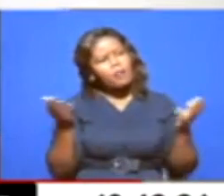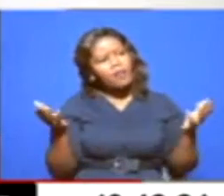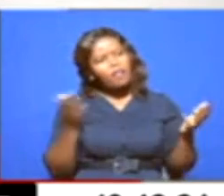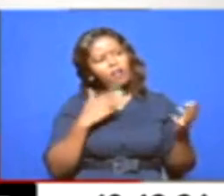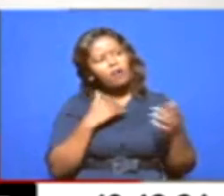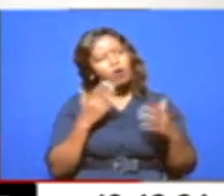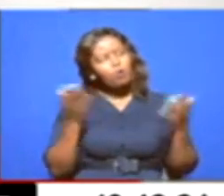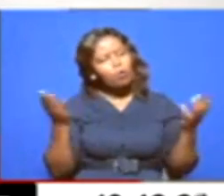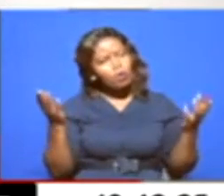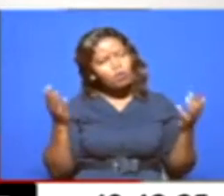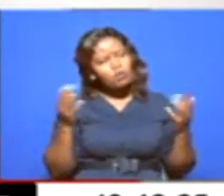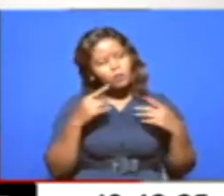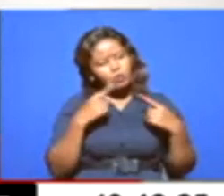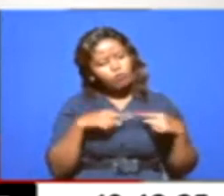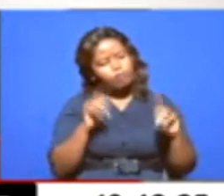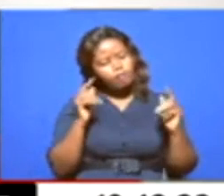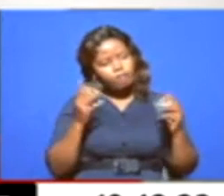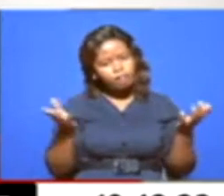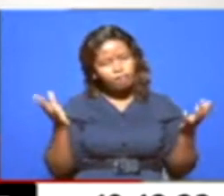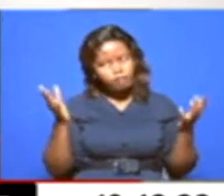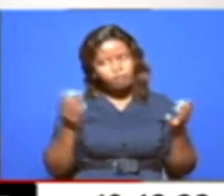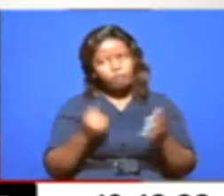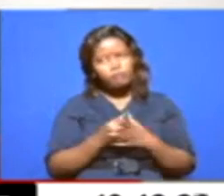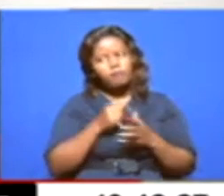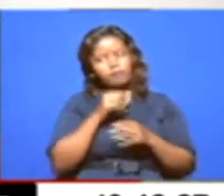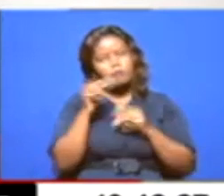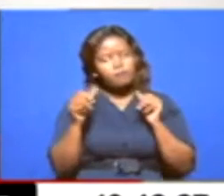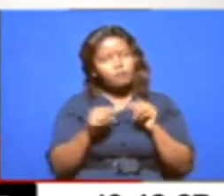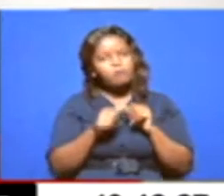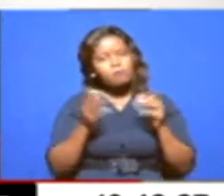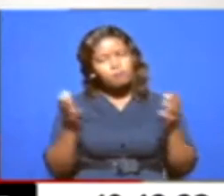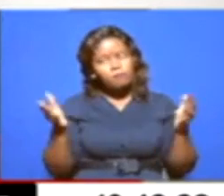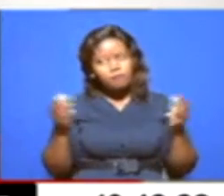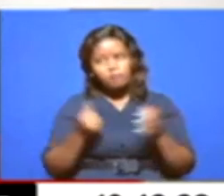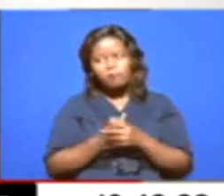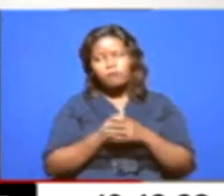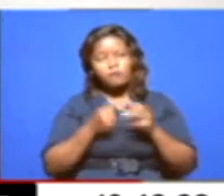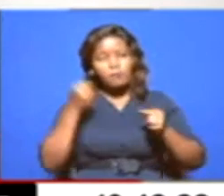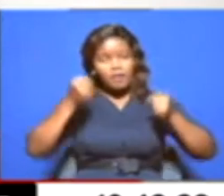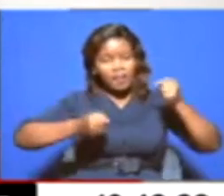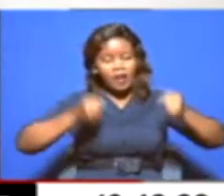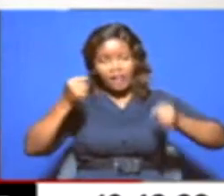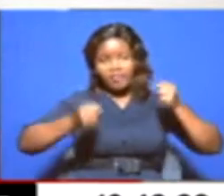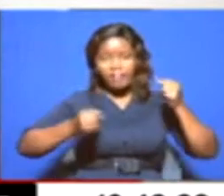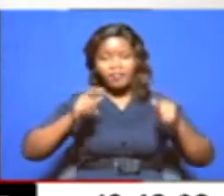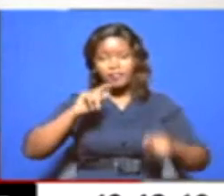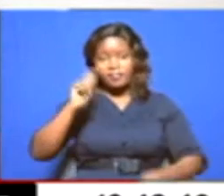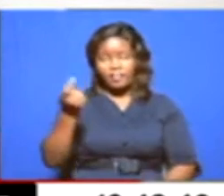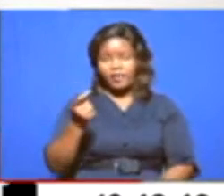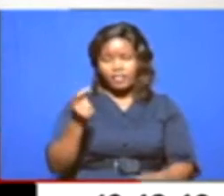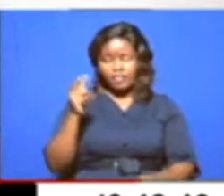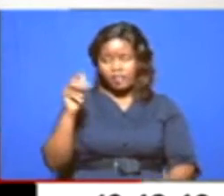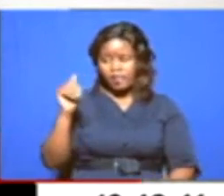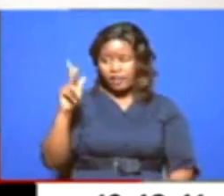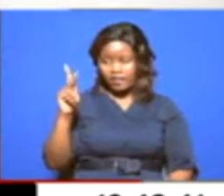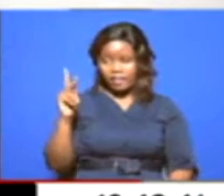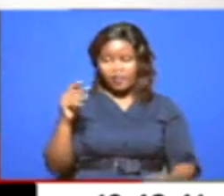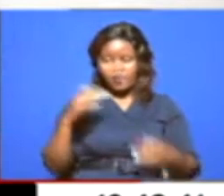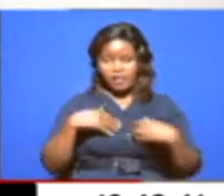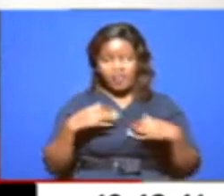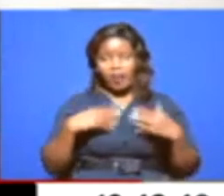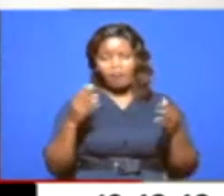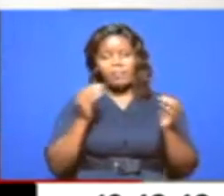I would like to put out, you know, in relation to this is Athletics Kenya, rather than hold an annual conference at one place, you